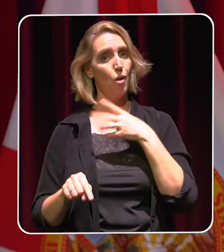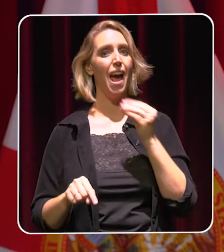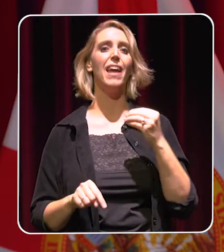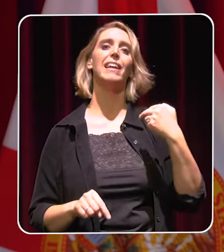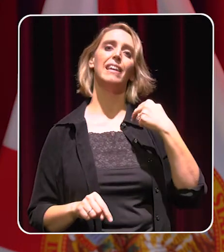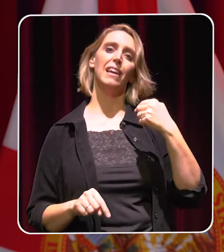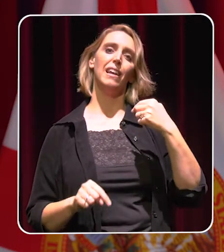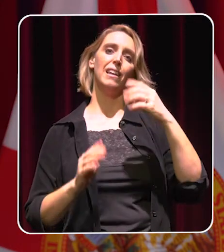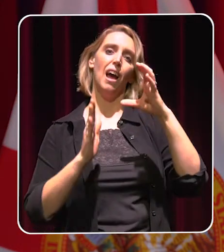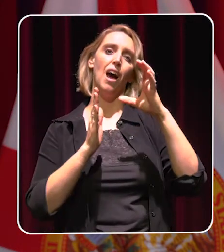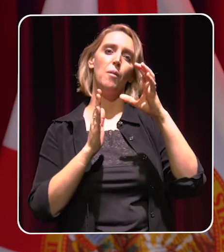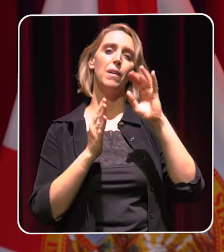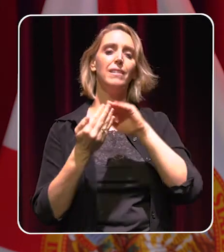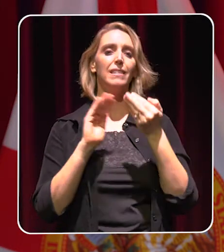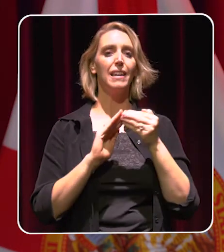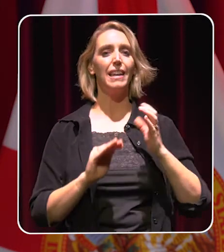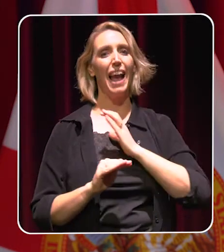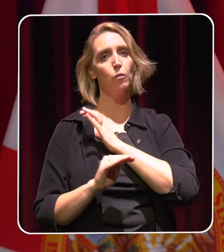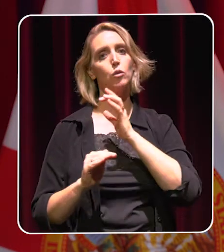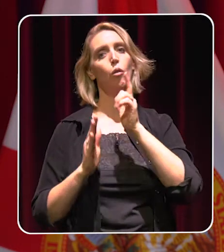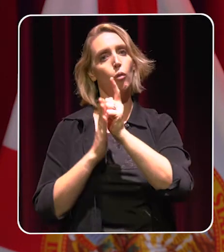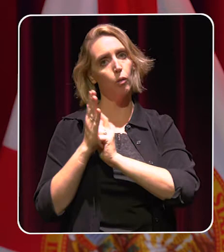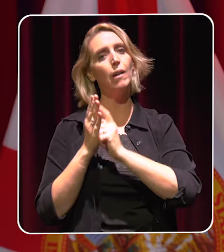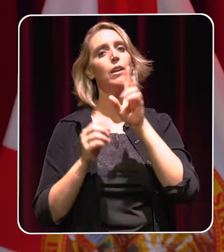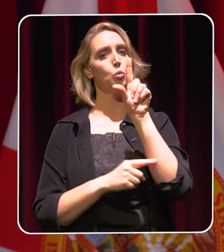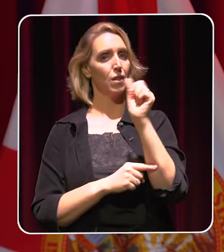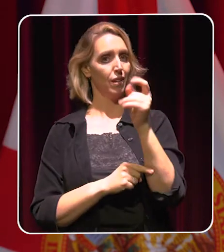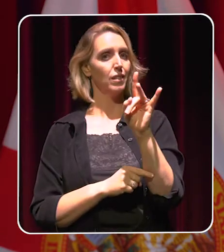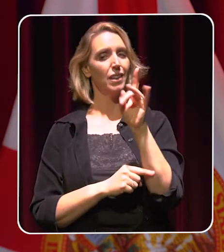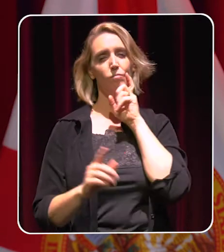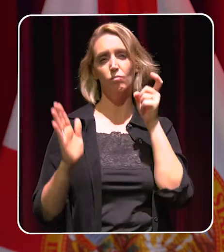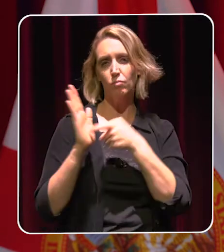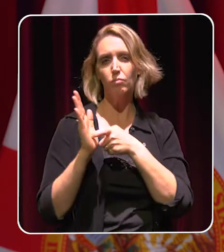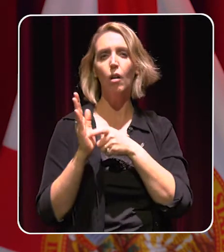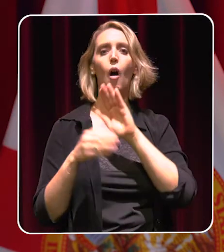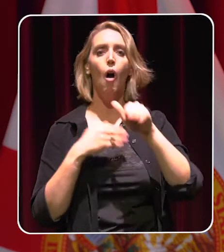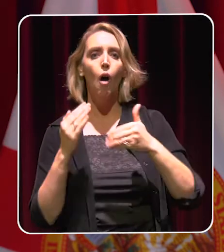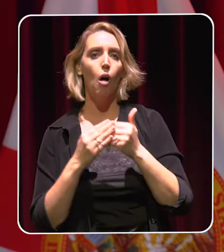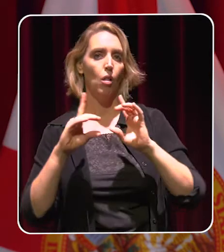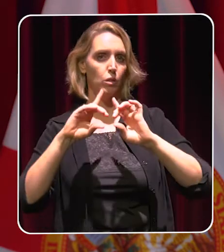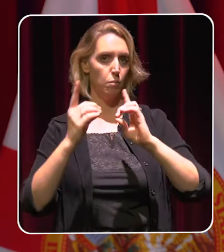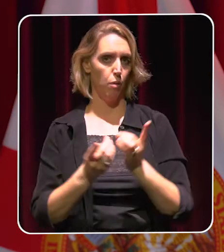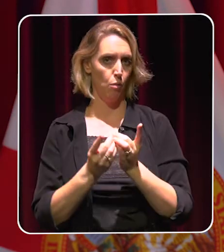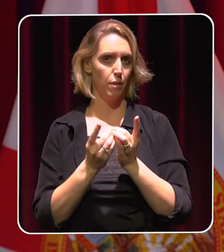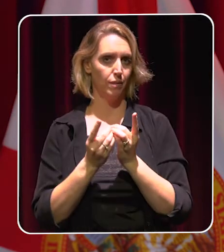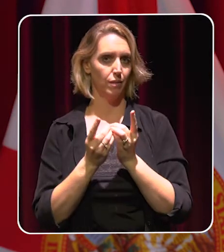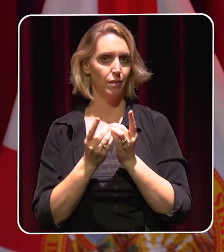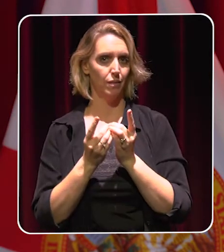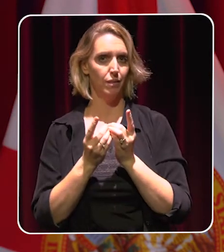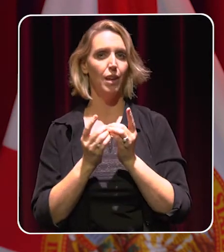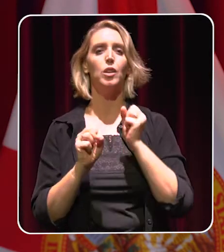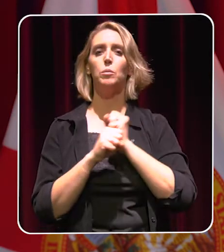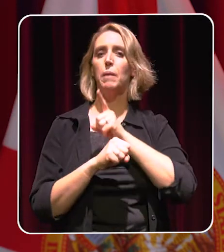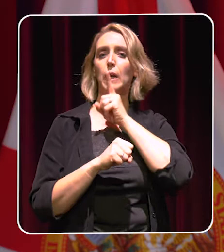and city council resolution in 2018 is meant to serve as a recognition that all departments have a role to